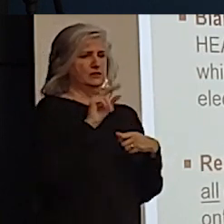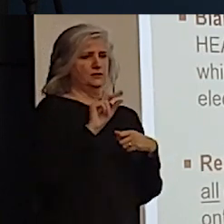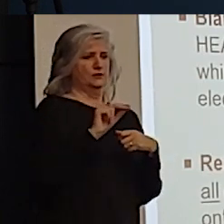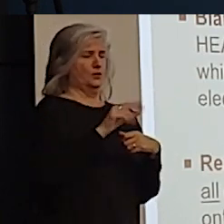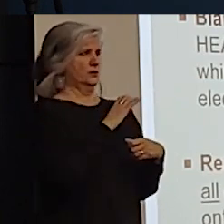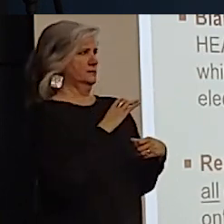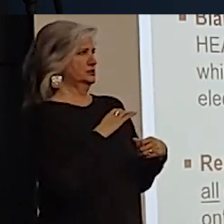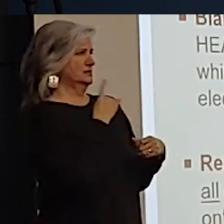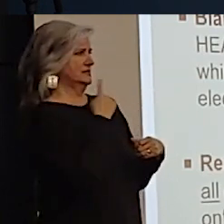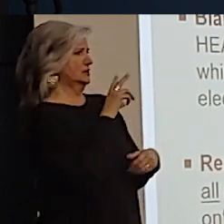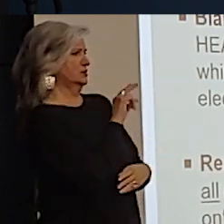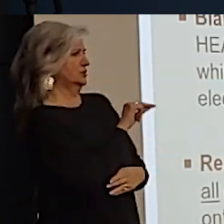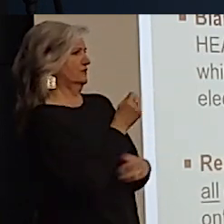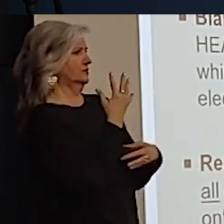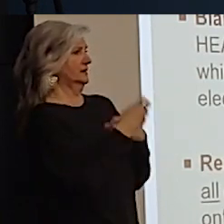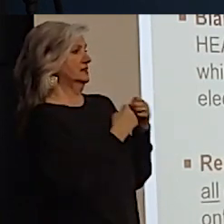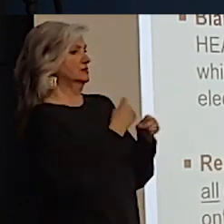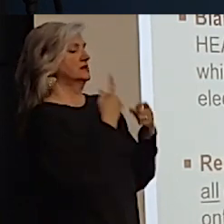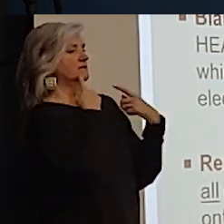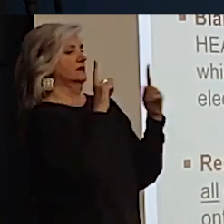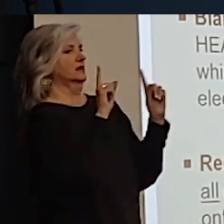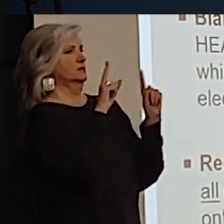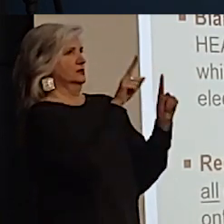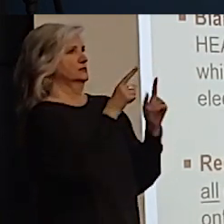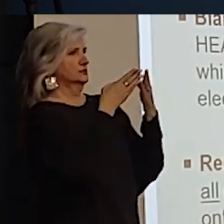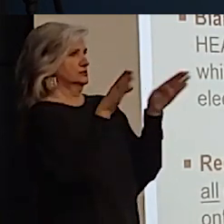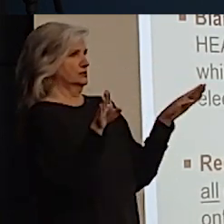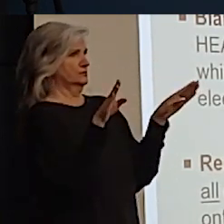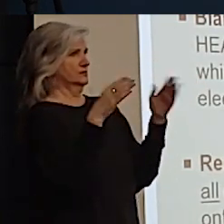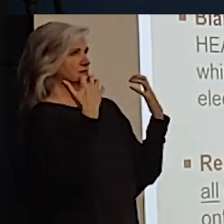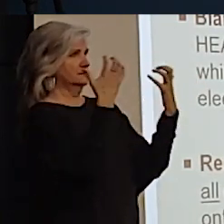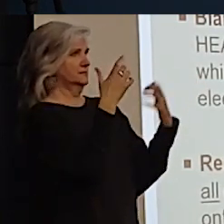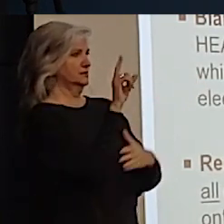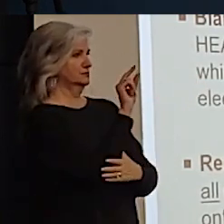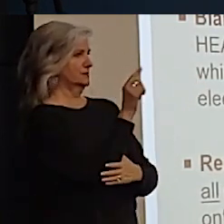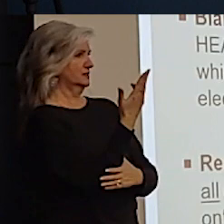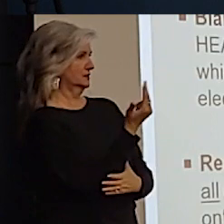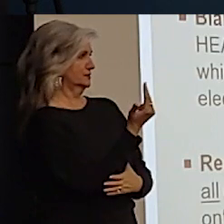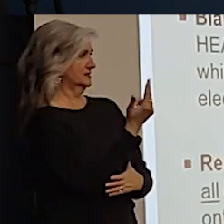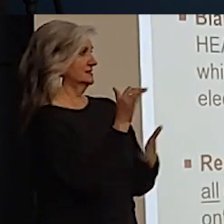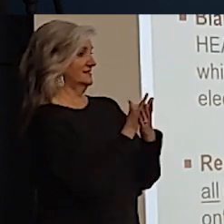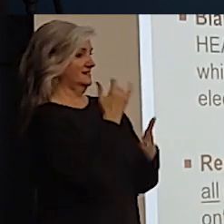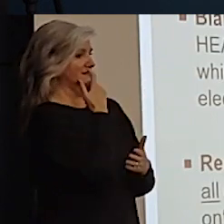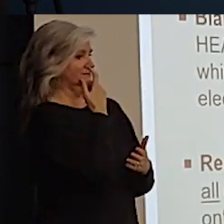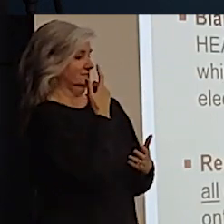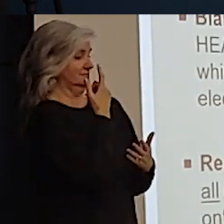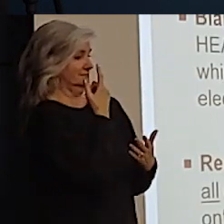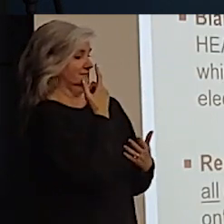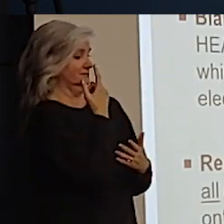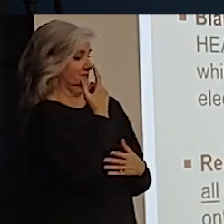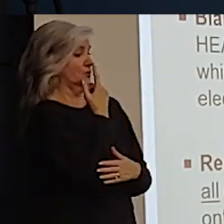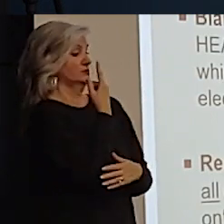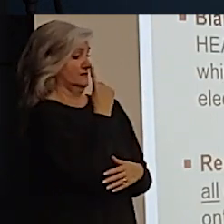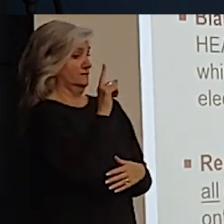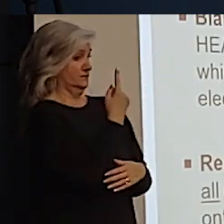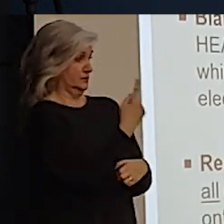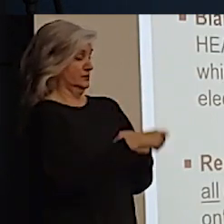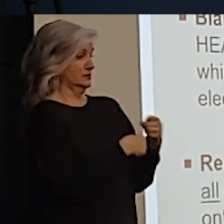no, no, no, no for years, they finally went to the General Assembly in 2013, which just happened to also be the first year